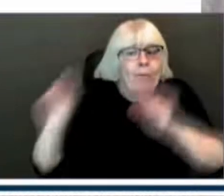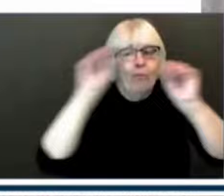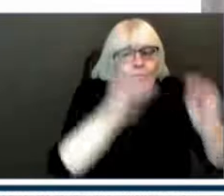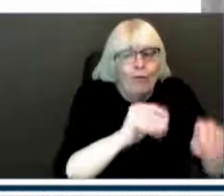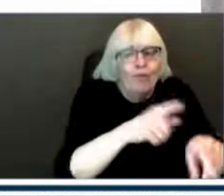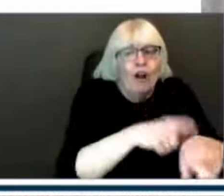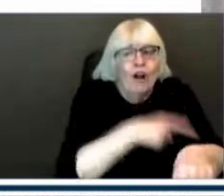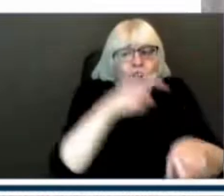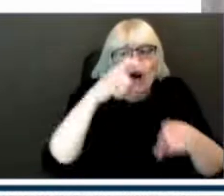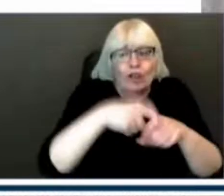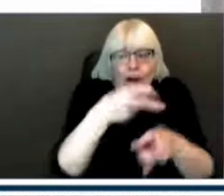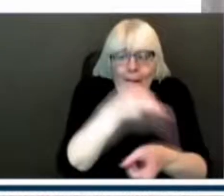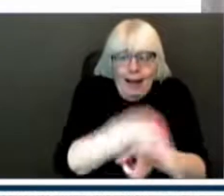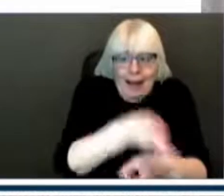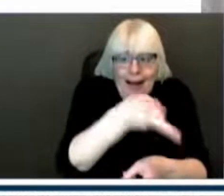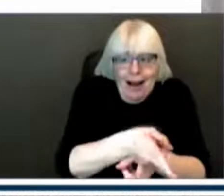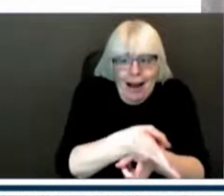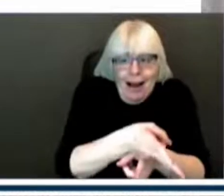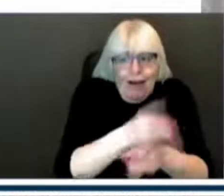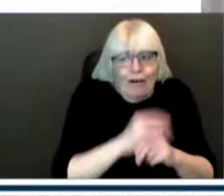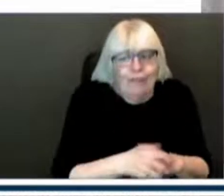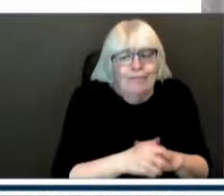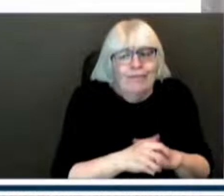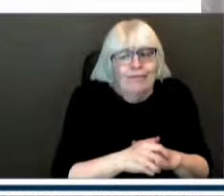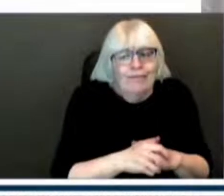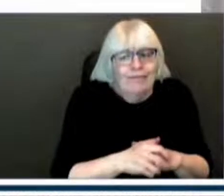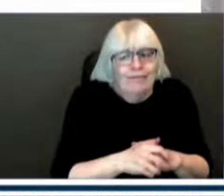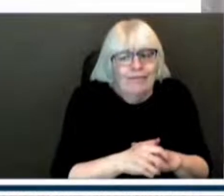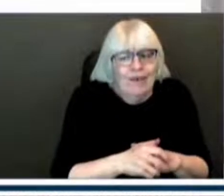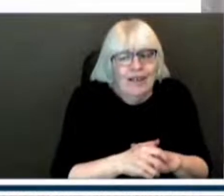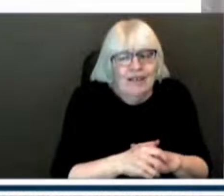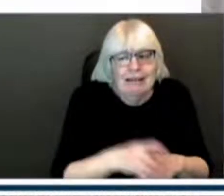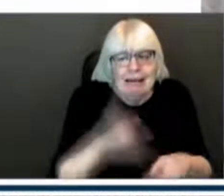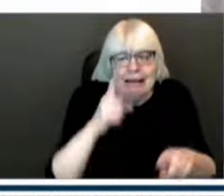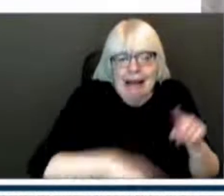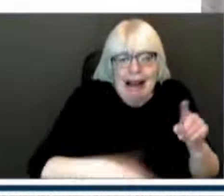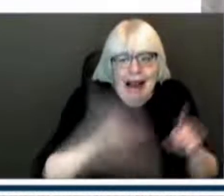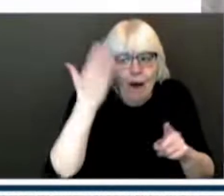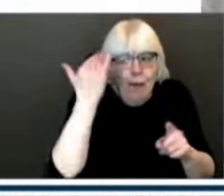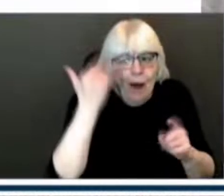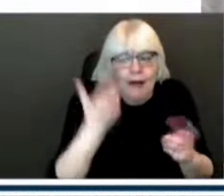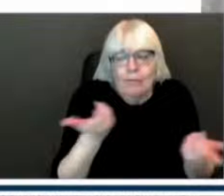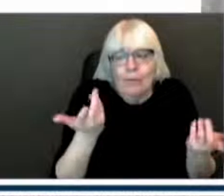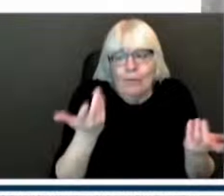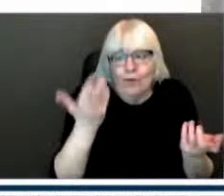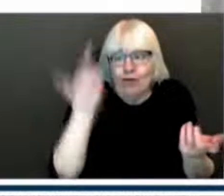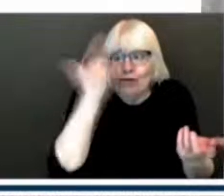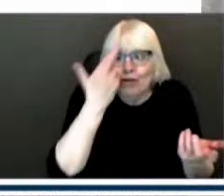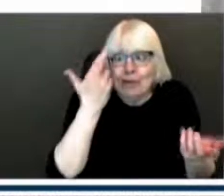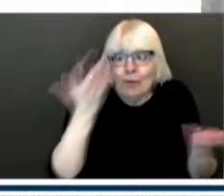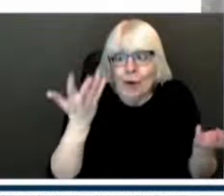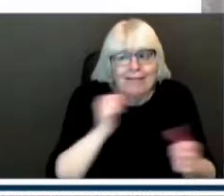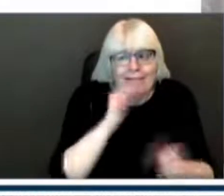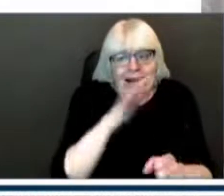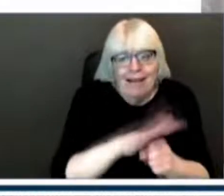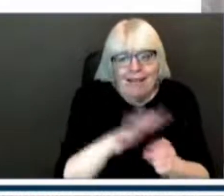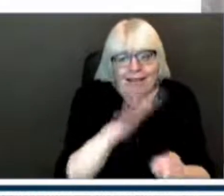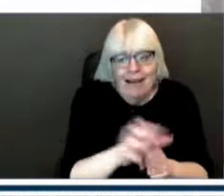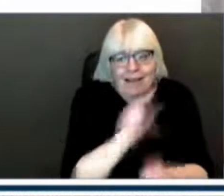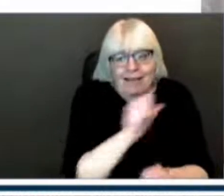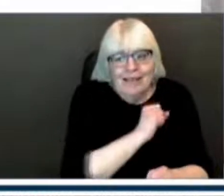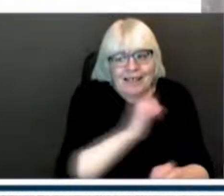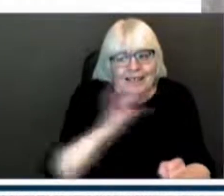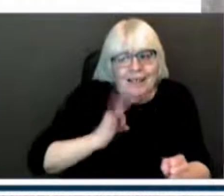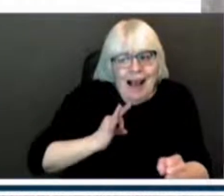because there wasn't enough staff. So CCAs are front and center on this one because they play such a significant role